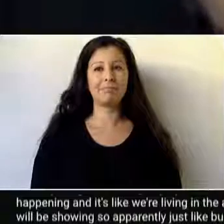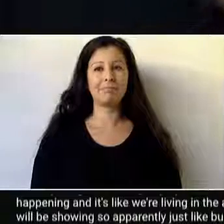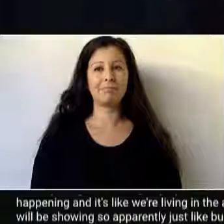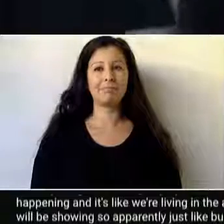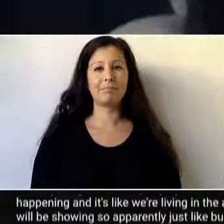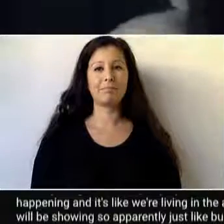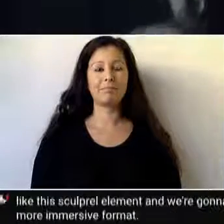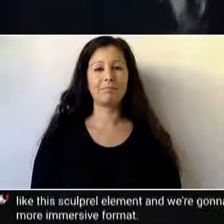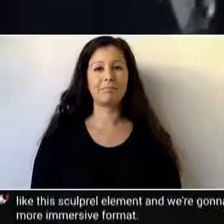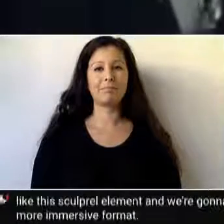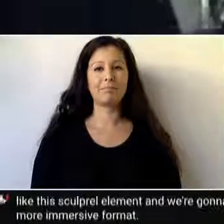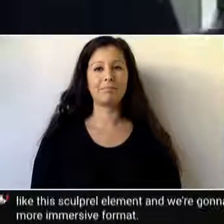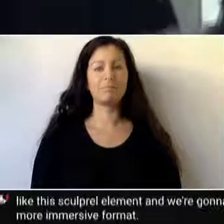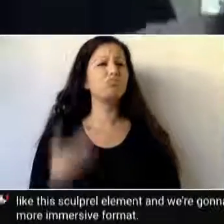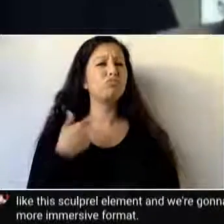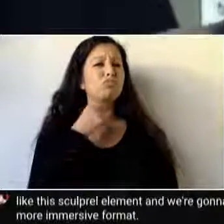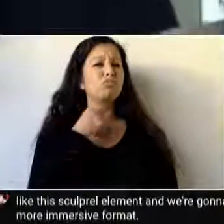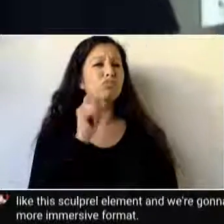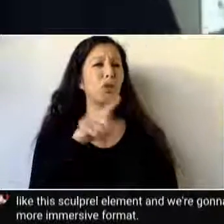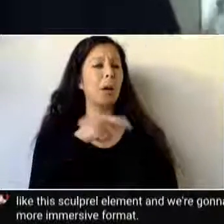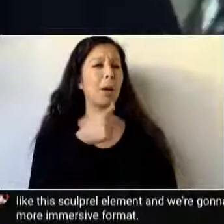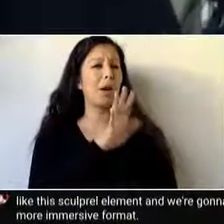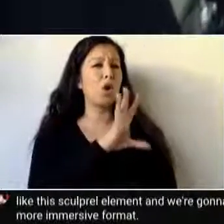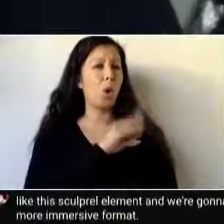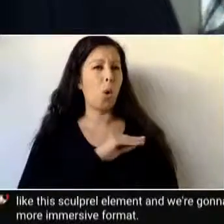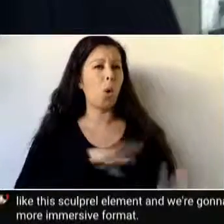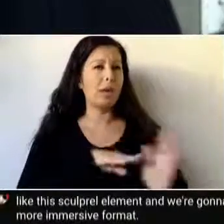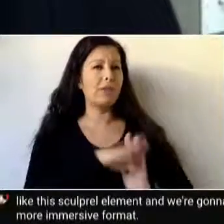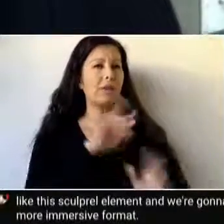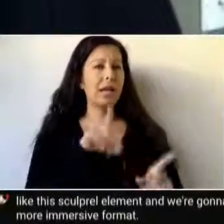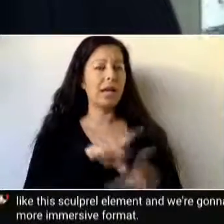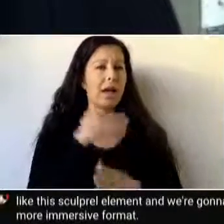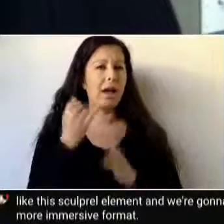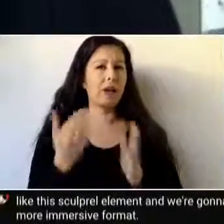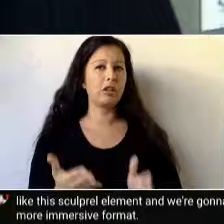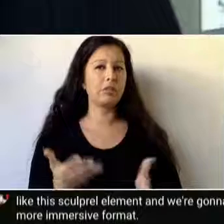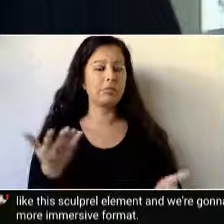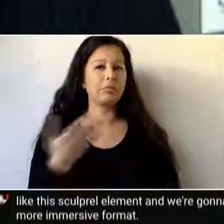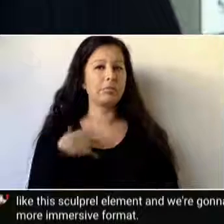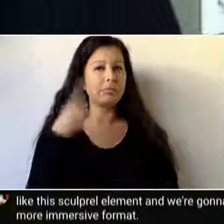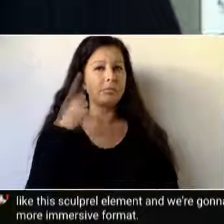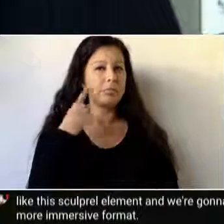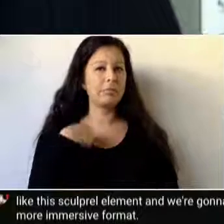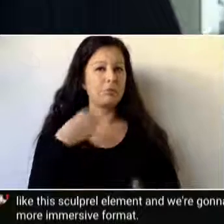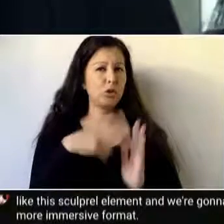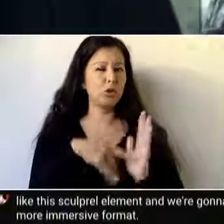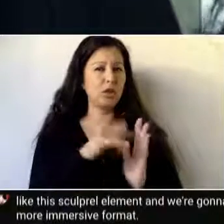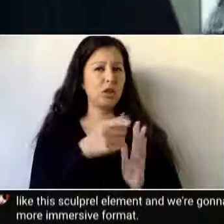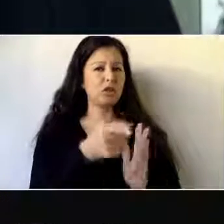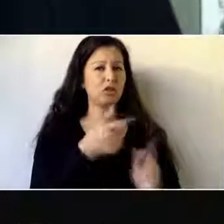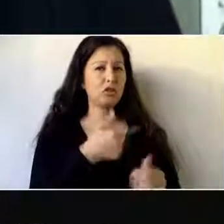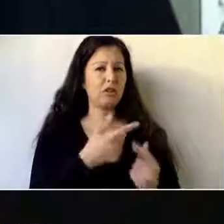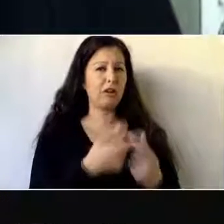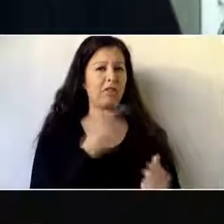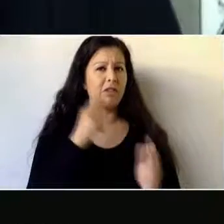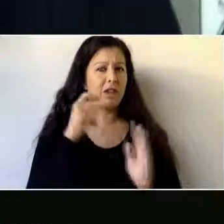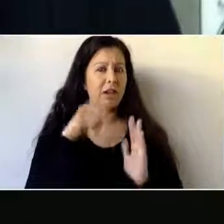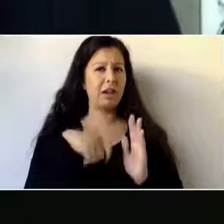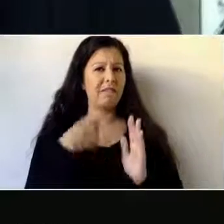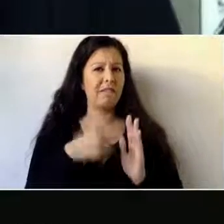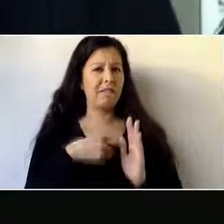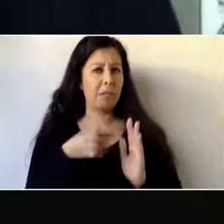So I just kind of had a question about kind of your own development as an artist. I think I read that you maybe come from a filmmaking background.